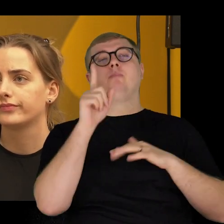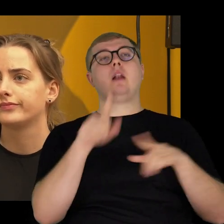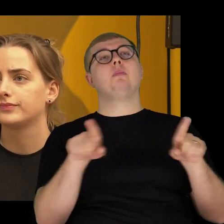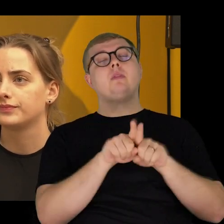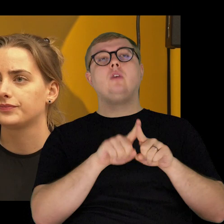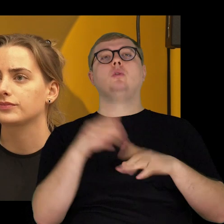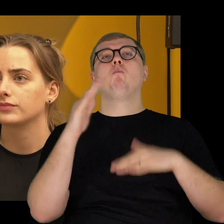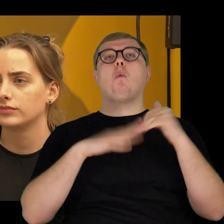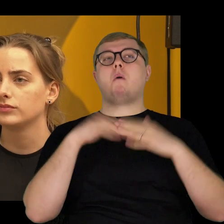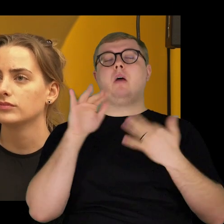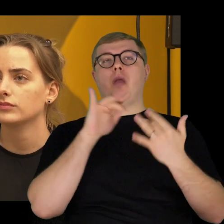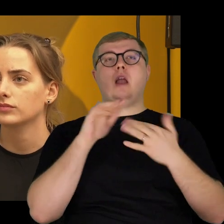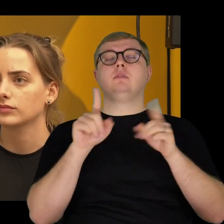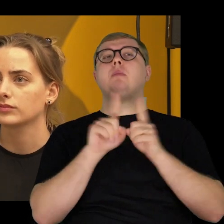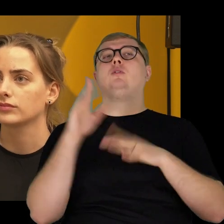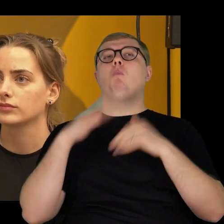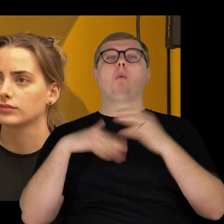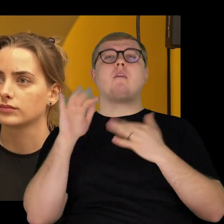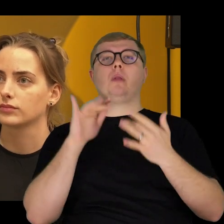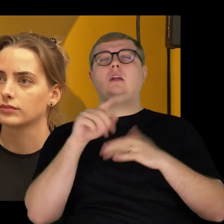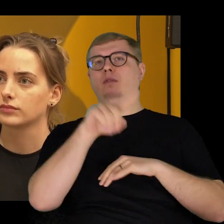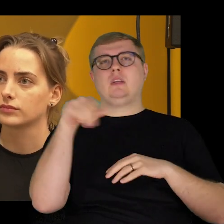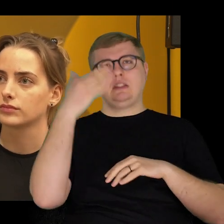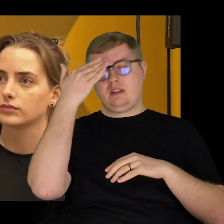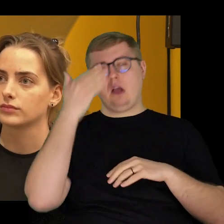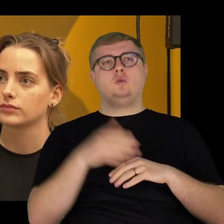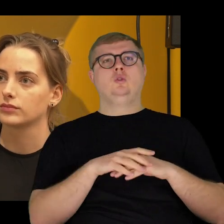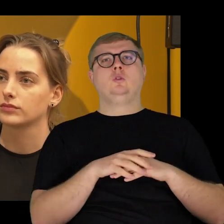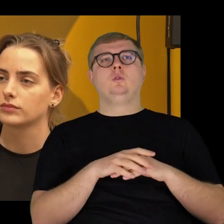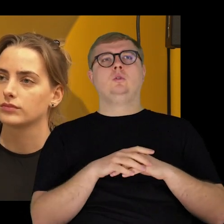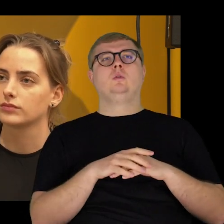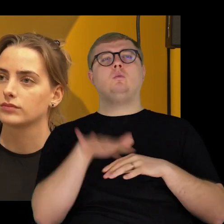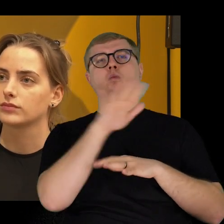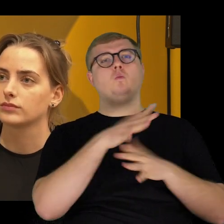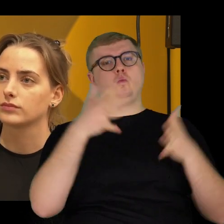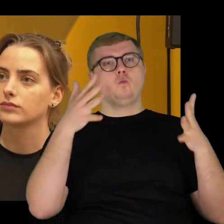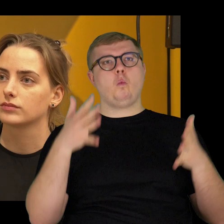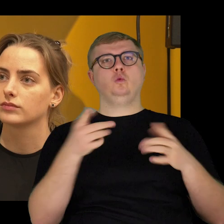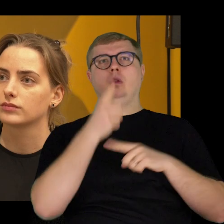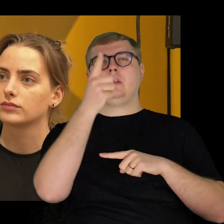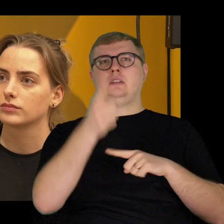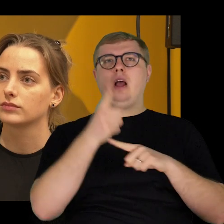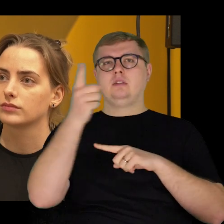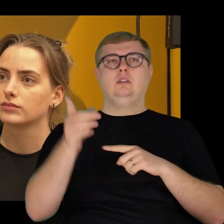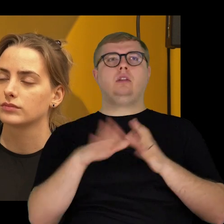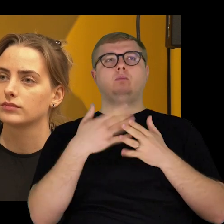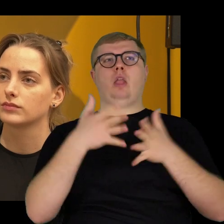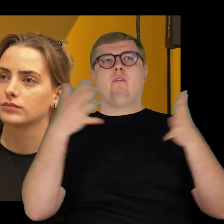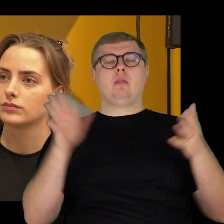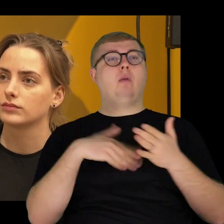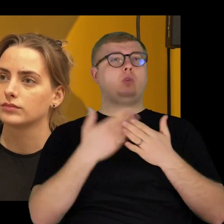build relationalities and to build relations, you know, over big distances. And I think that's a kind of